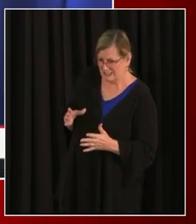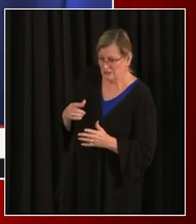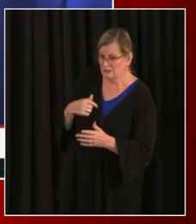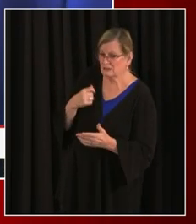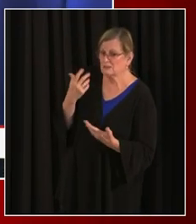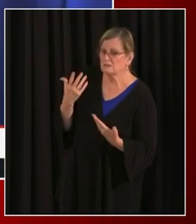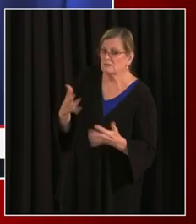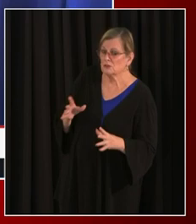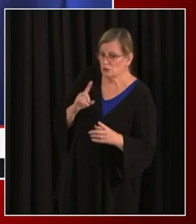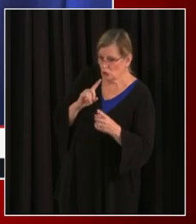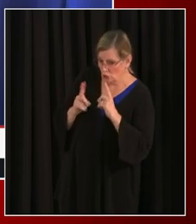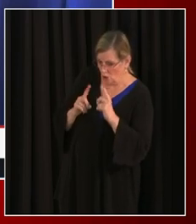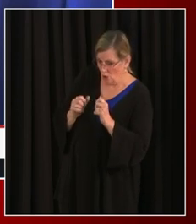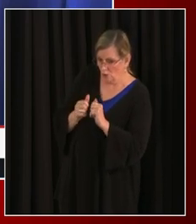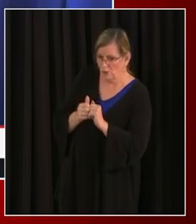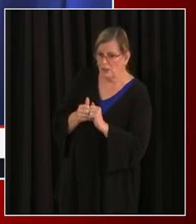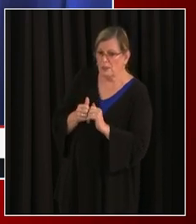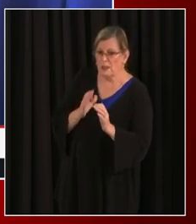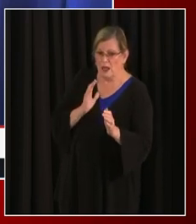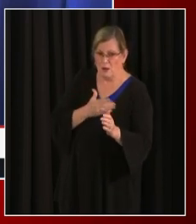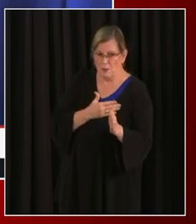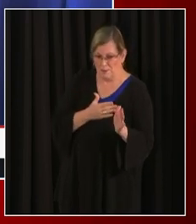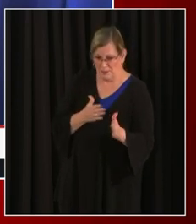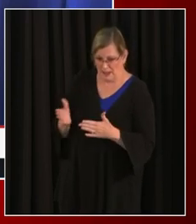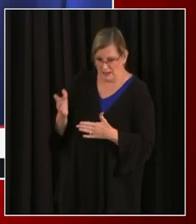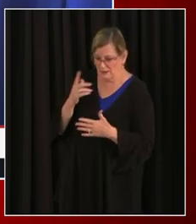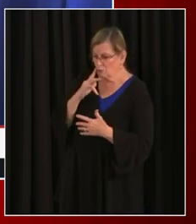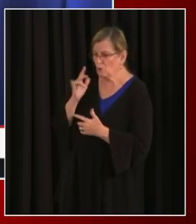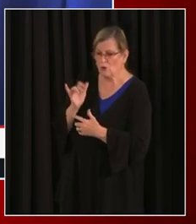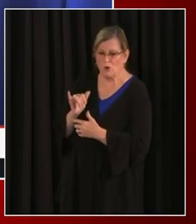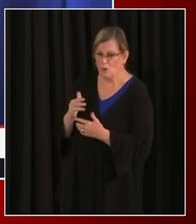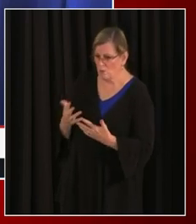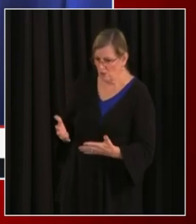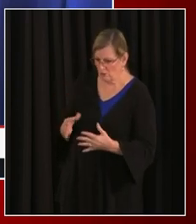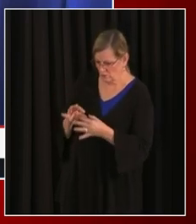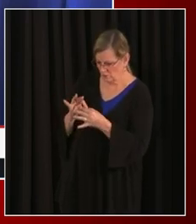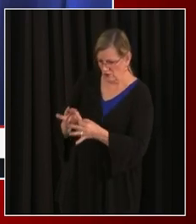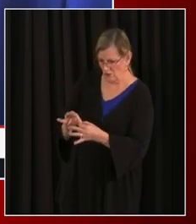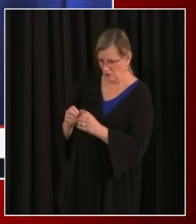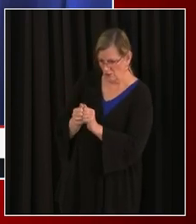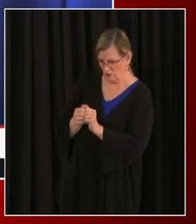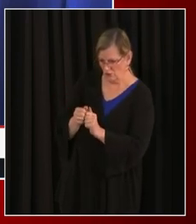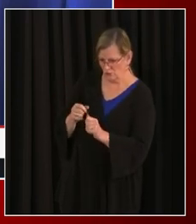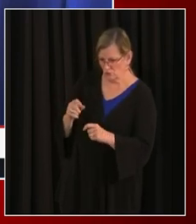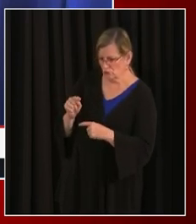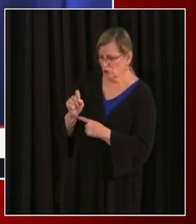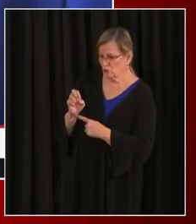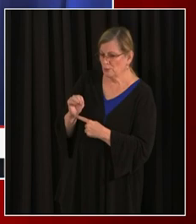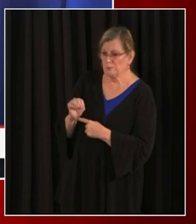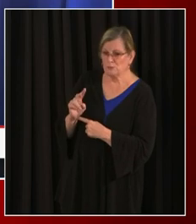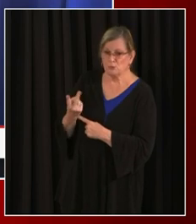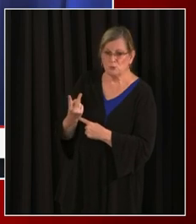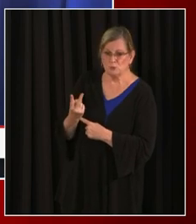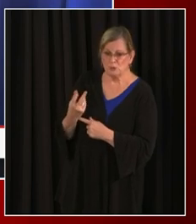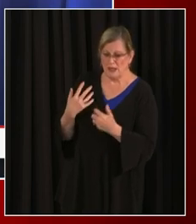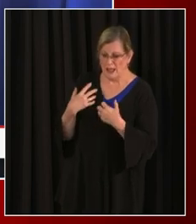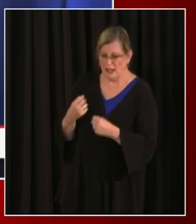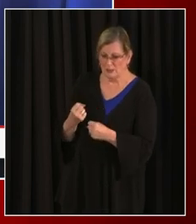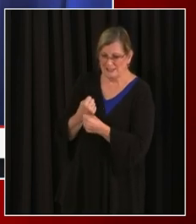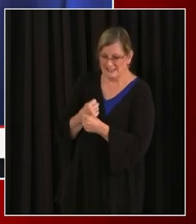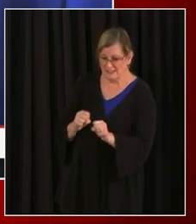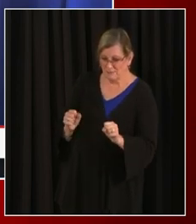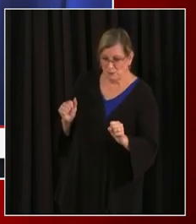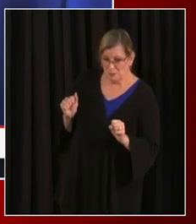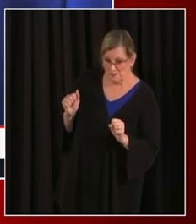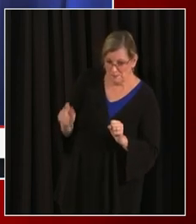is what our plans would look like as relates to term 2 from a health and safety perspective, and also how